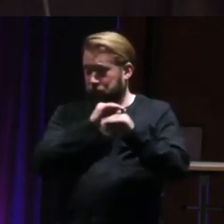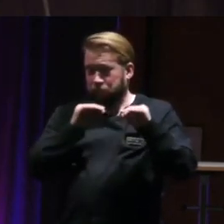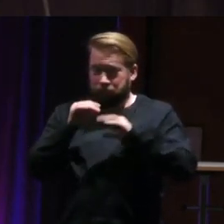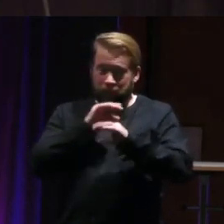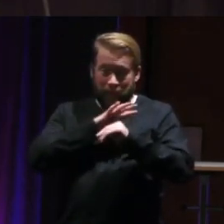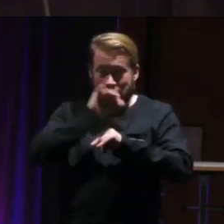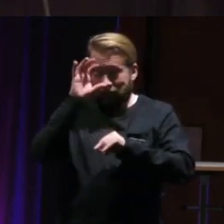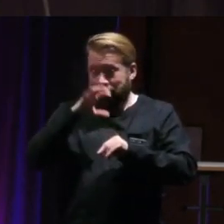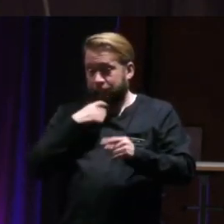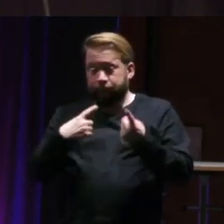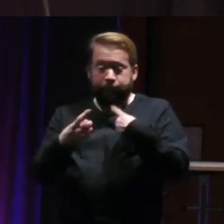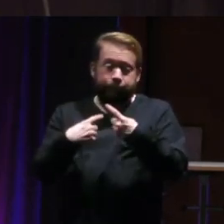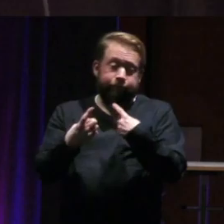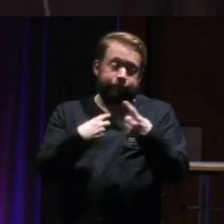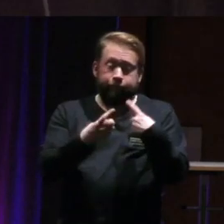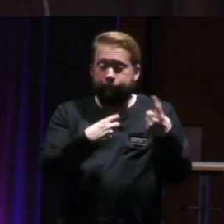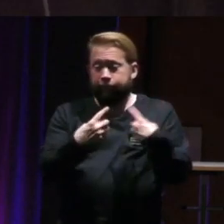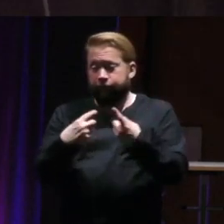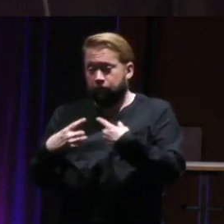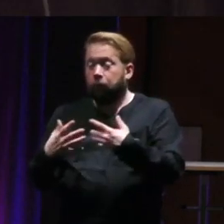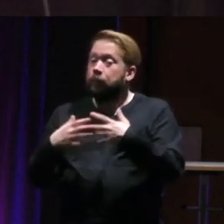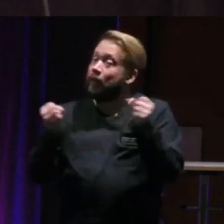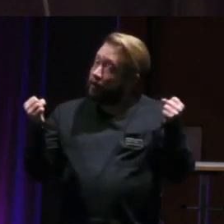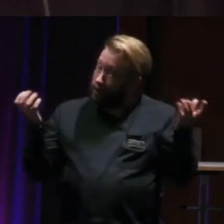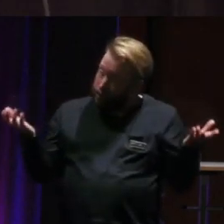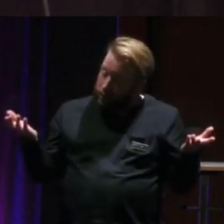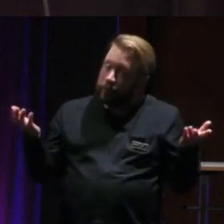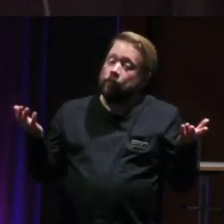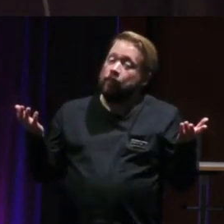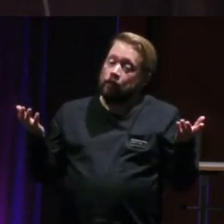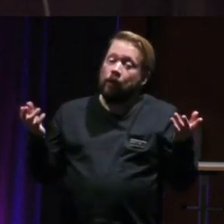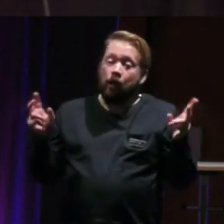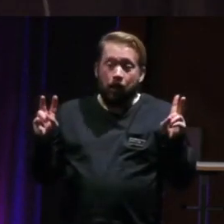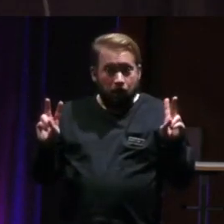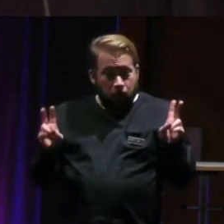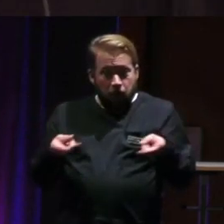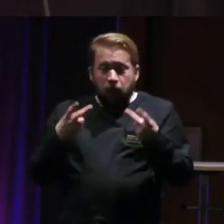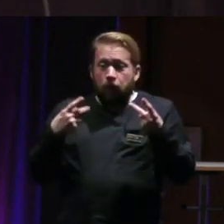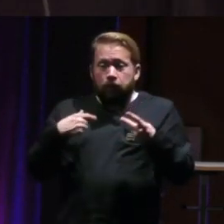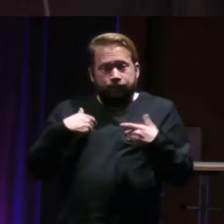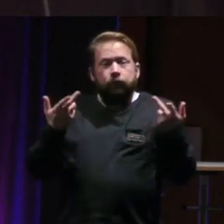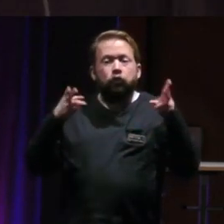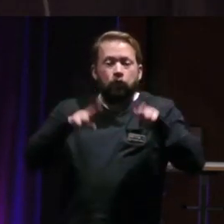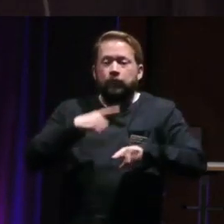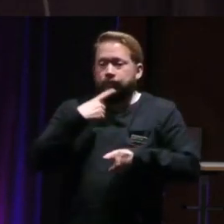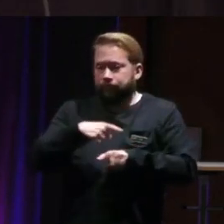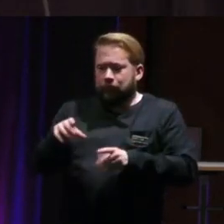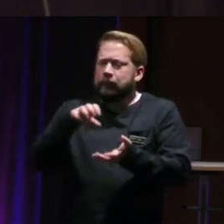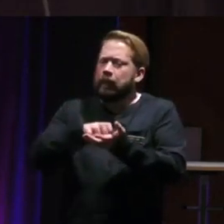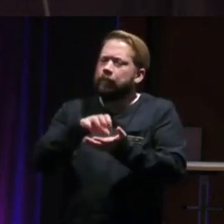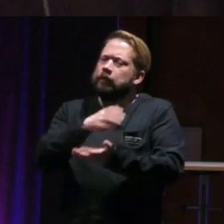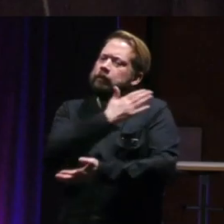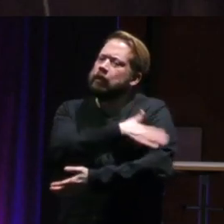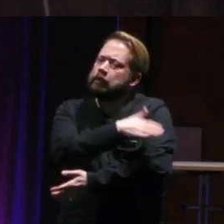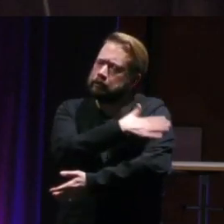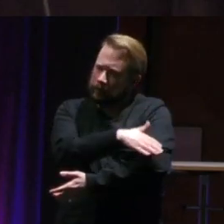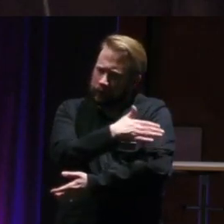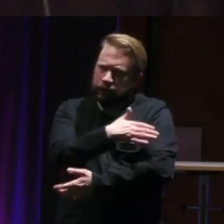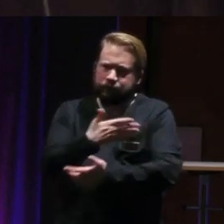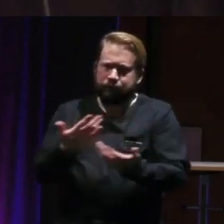after that, they gave me 100 hours of community service works. Which I didn't have time to do, and